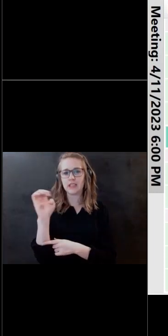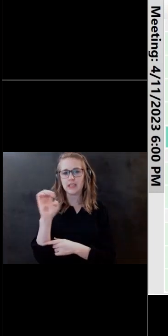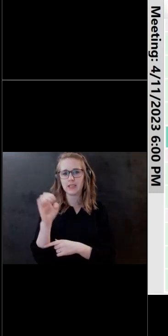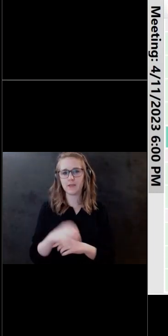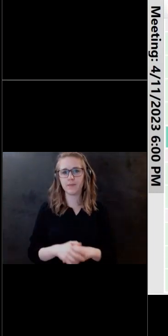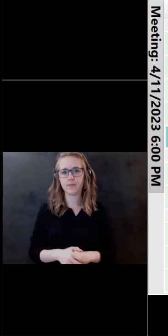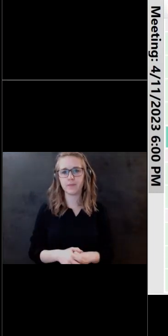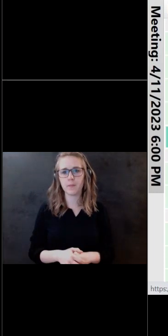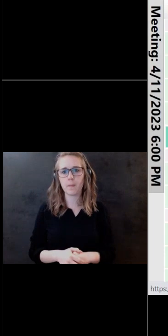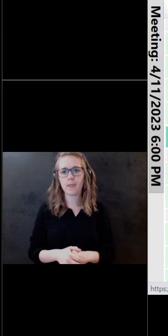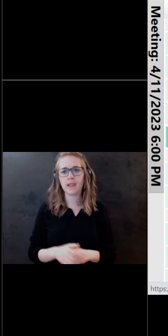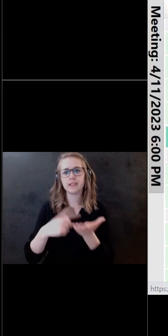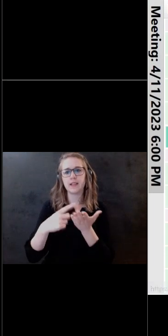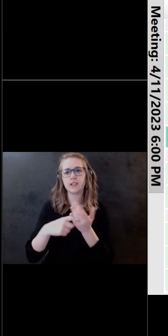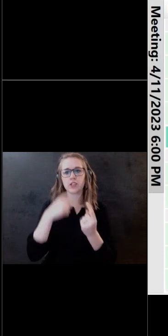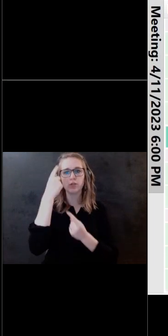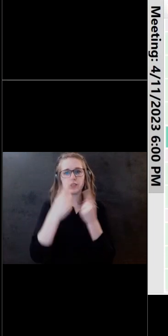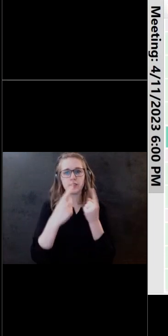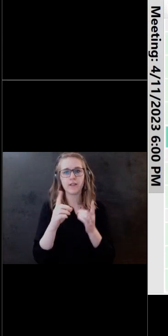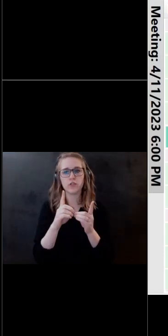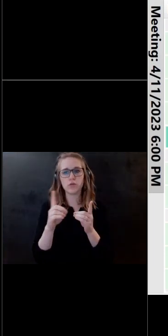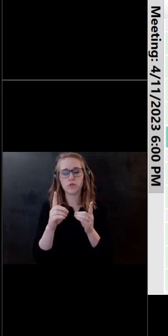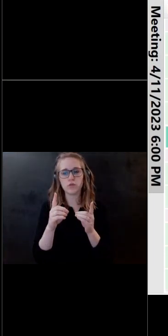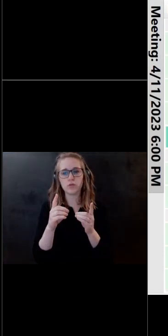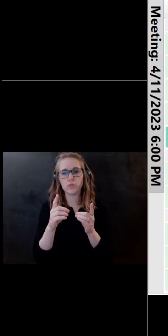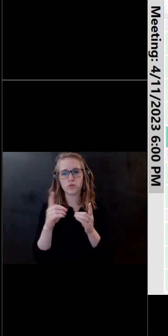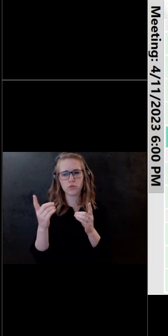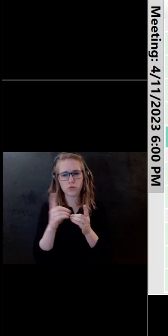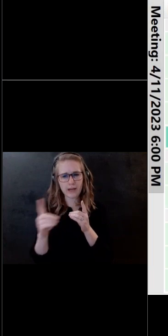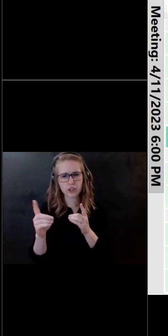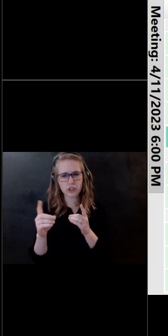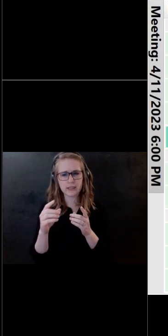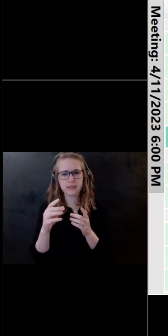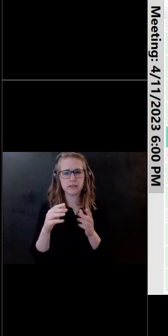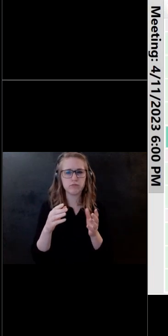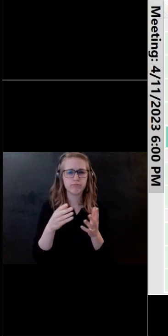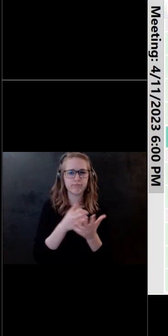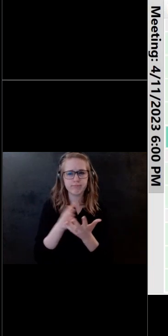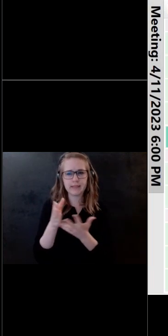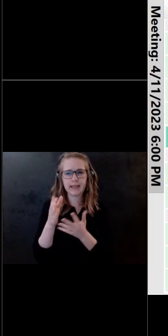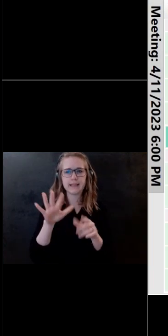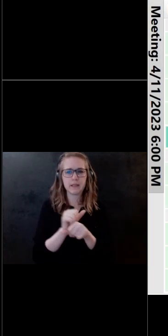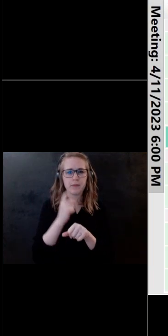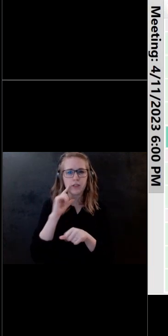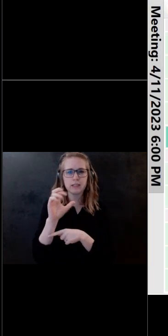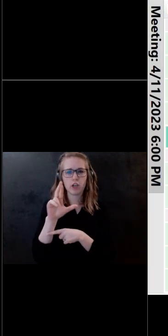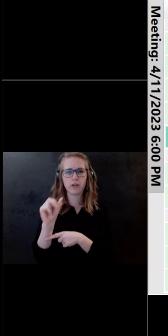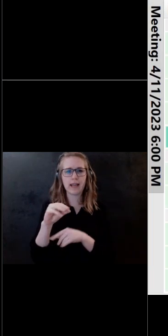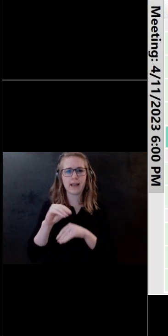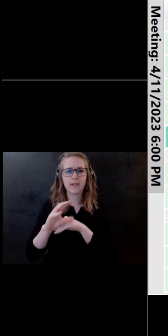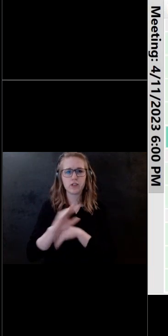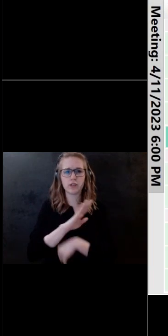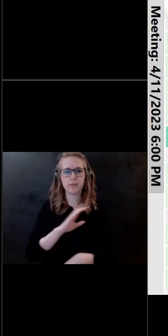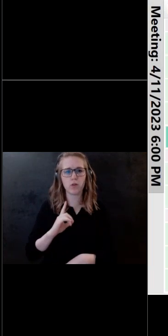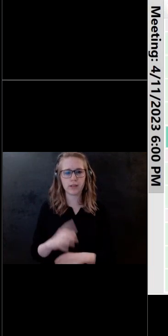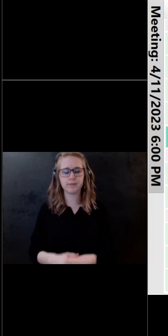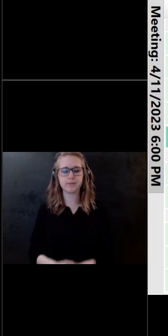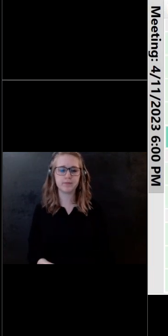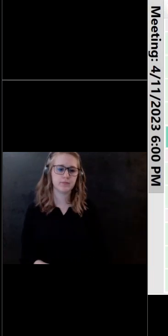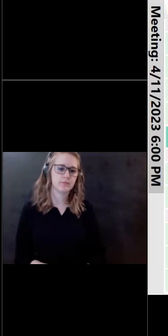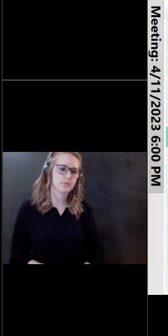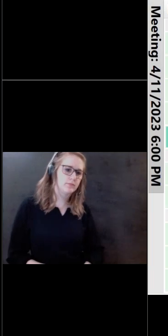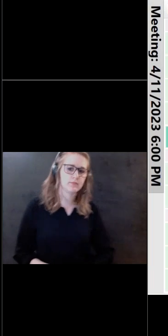CRA Advisory Board. Executive Director, if you could open this item, then I'll turn to Board Member Kelly. If I'm not mistaken, this